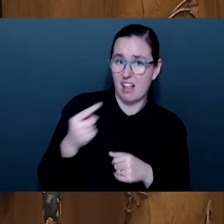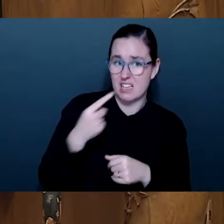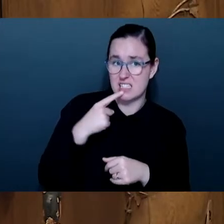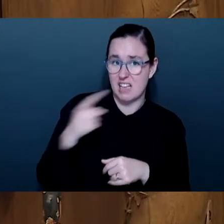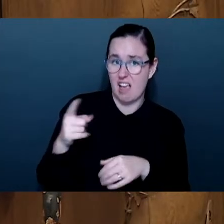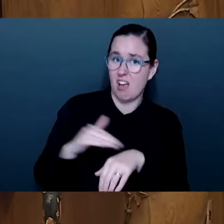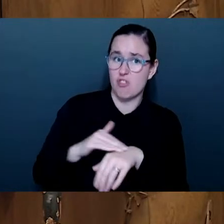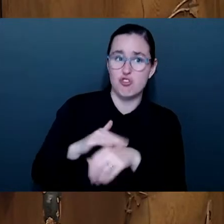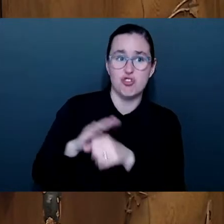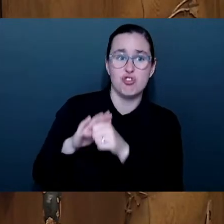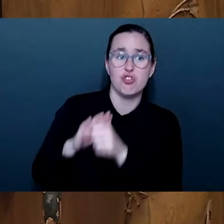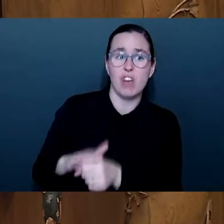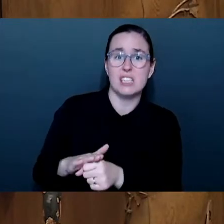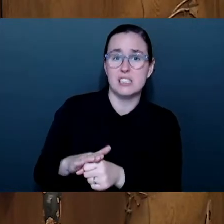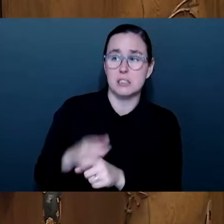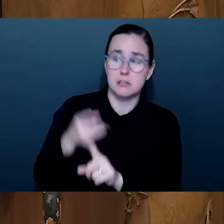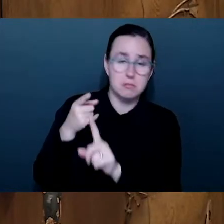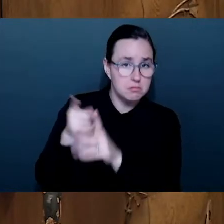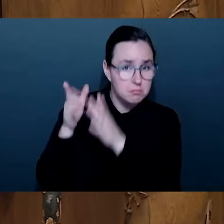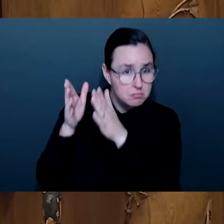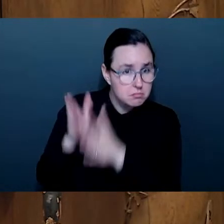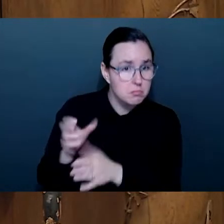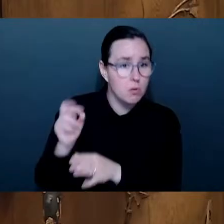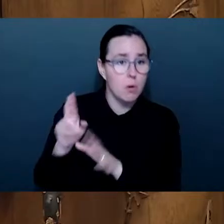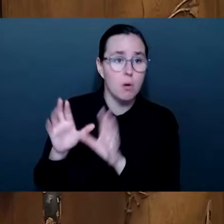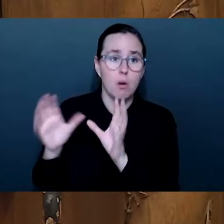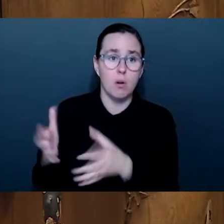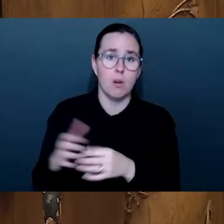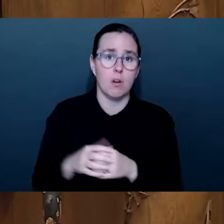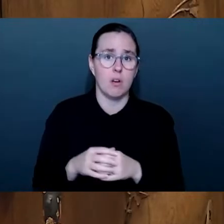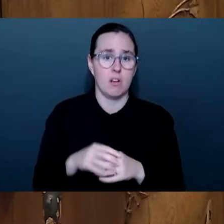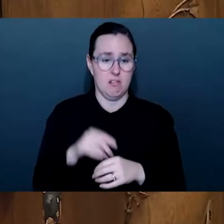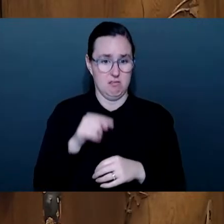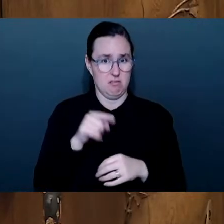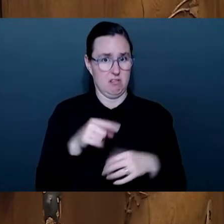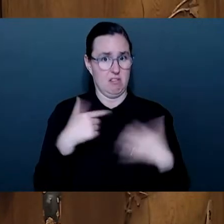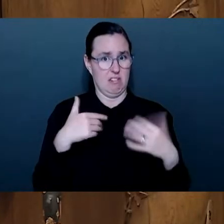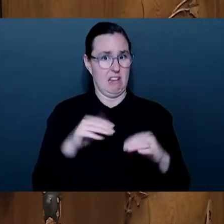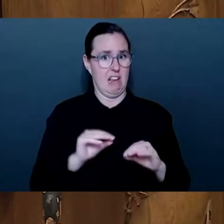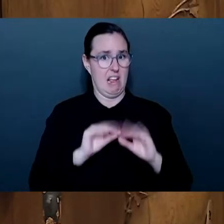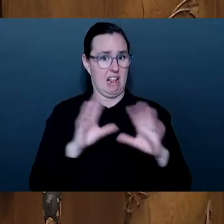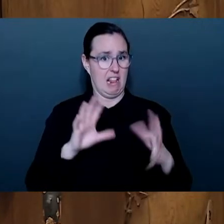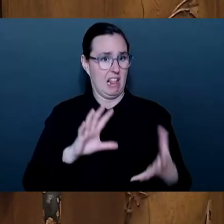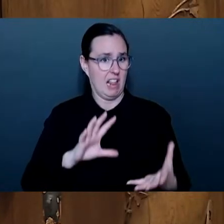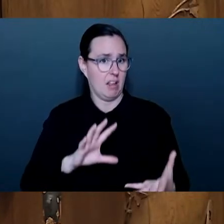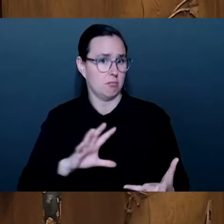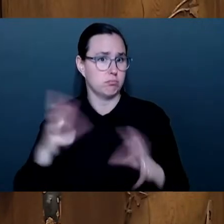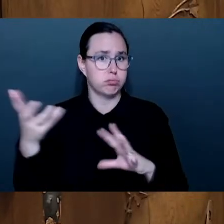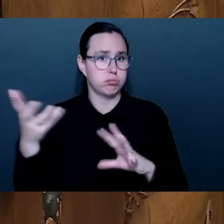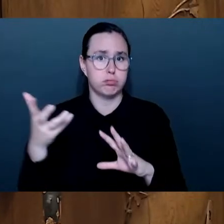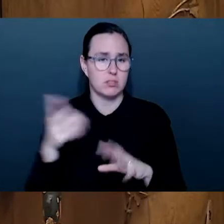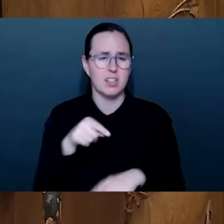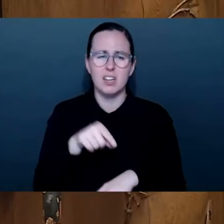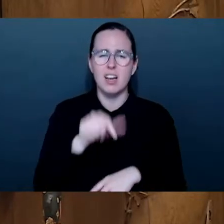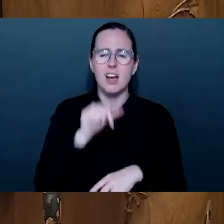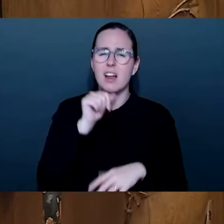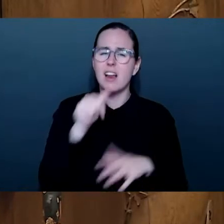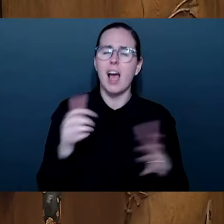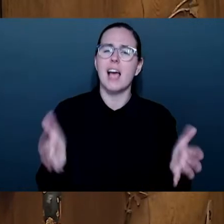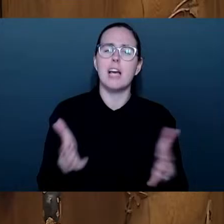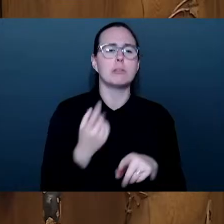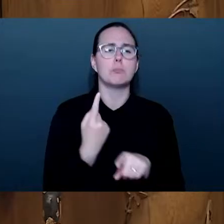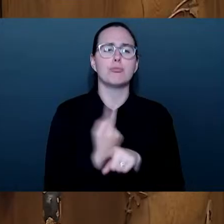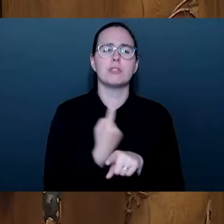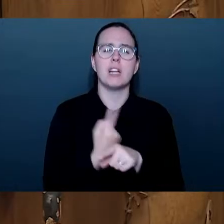and does not encourage productive debate and distracts us from discussion of issues critically important to those